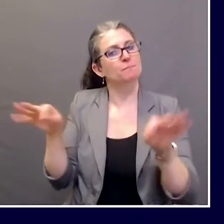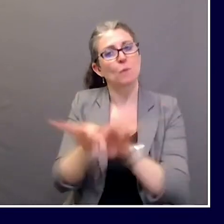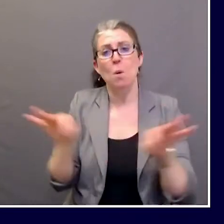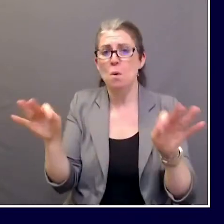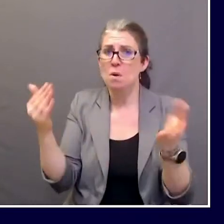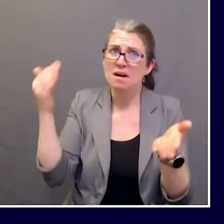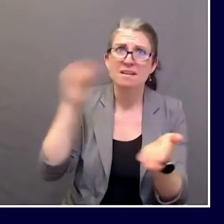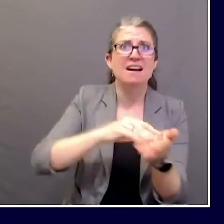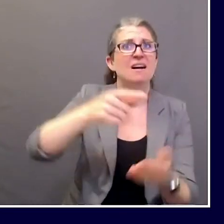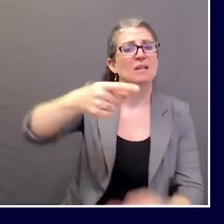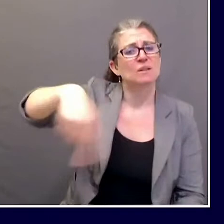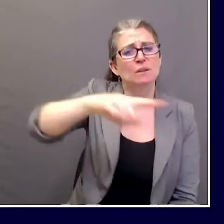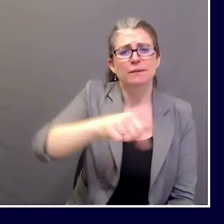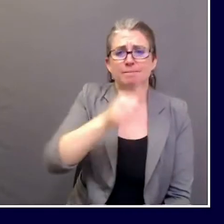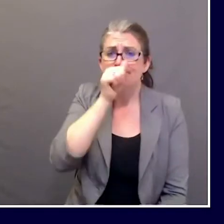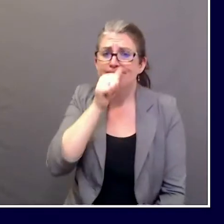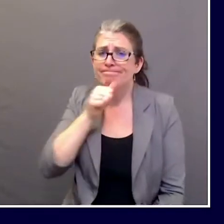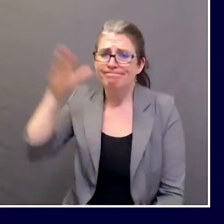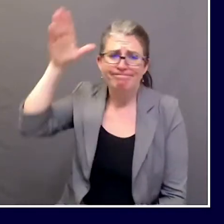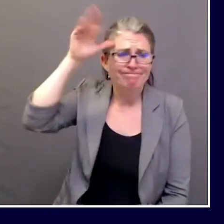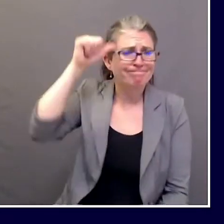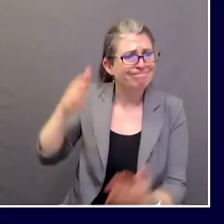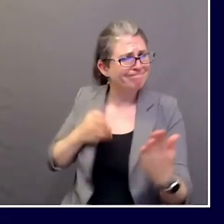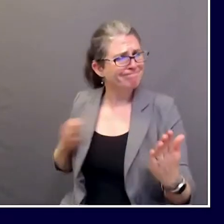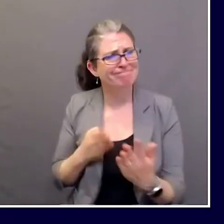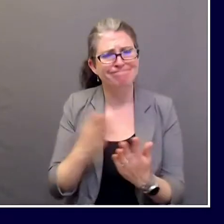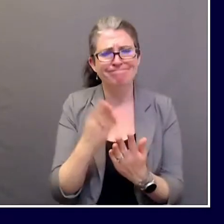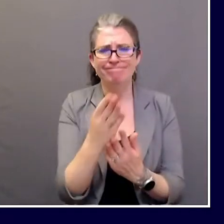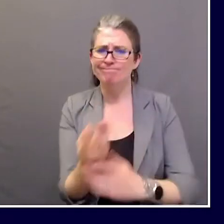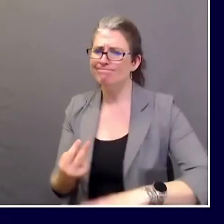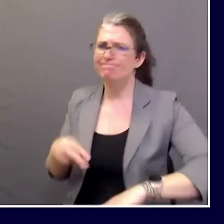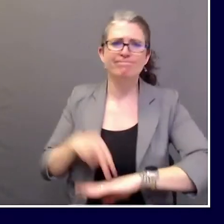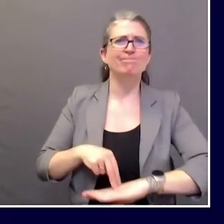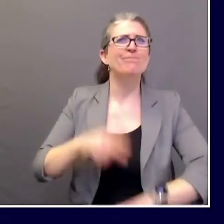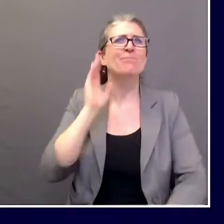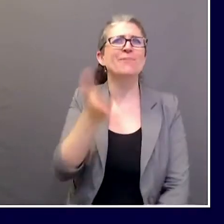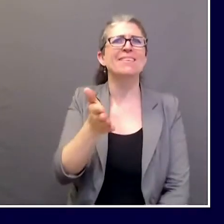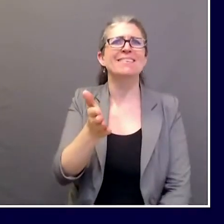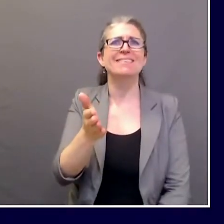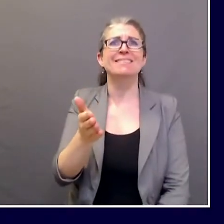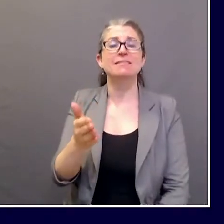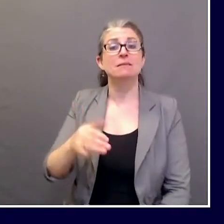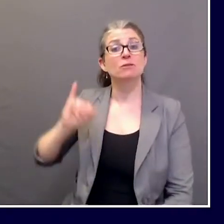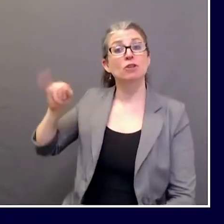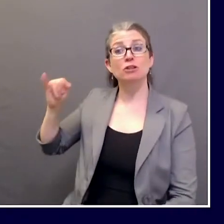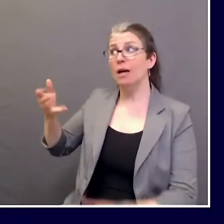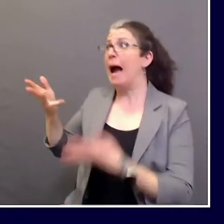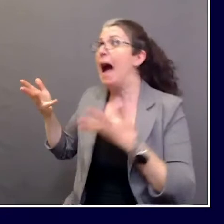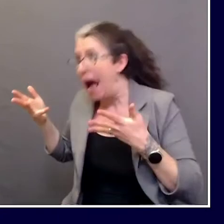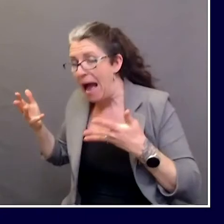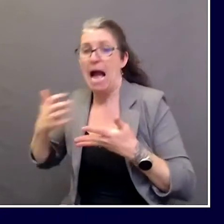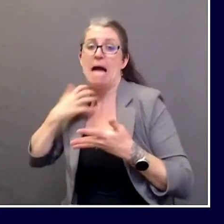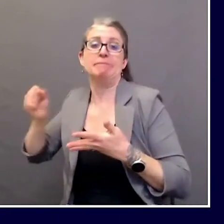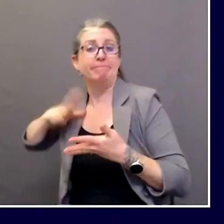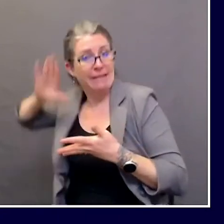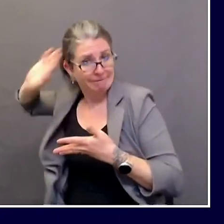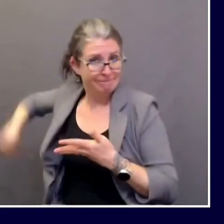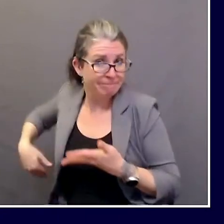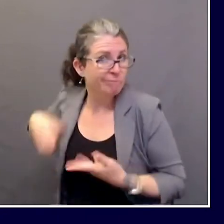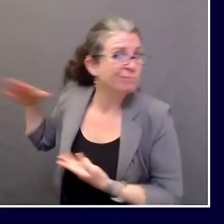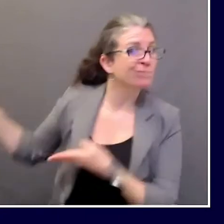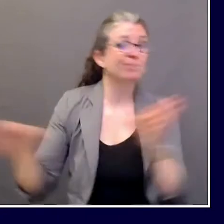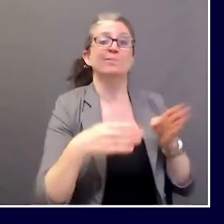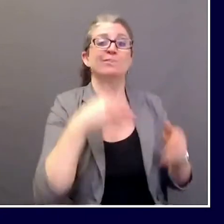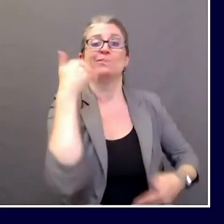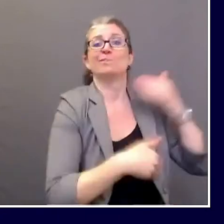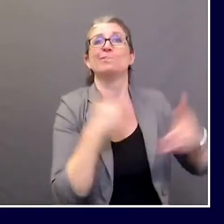all along, to get shots into arms as quickly as we can. I thank all Maine people for their patience, for their commitment to